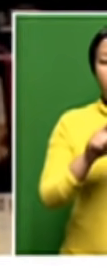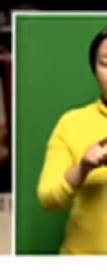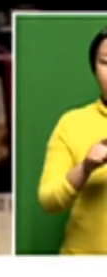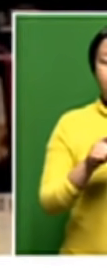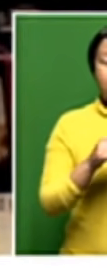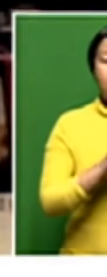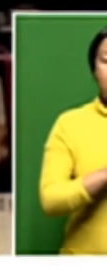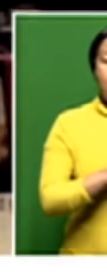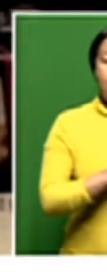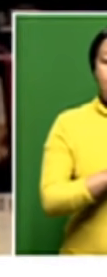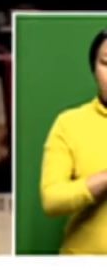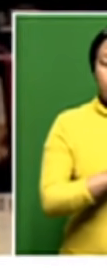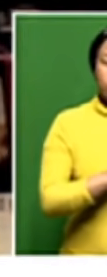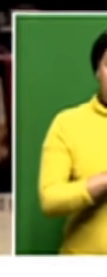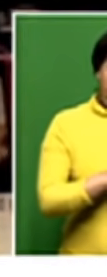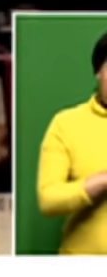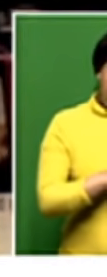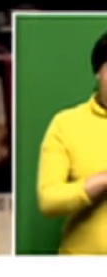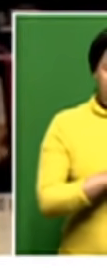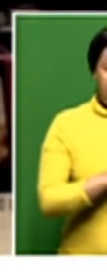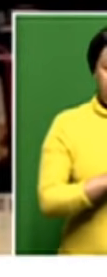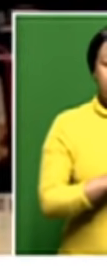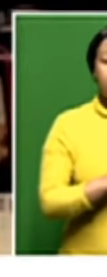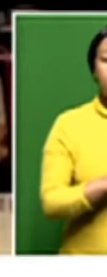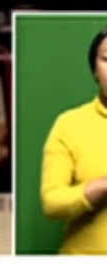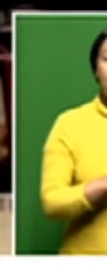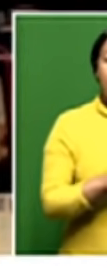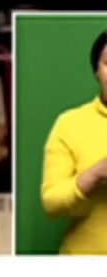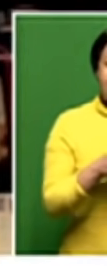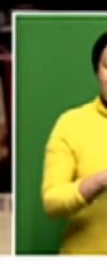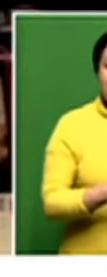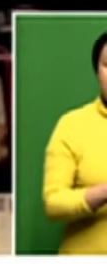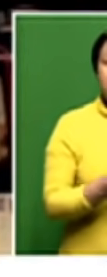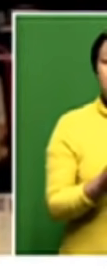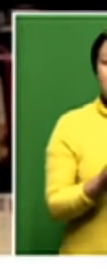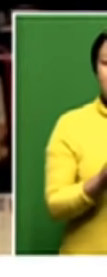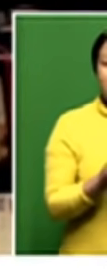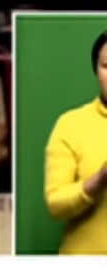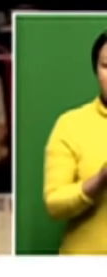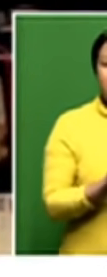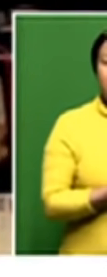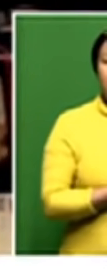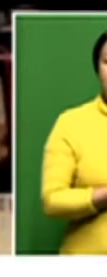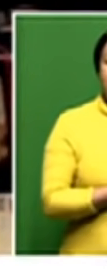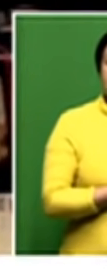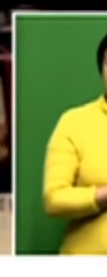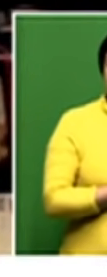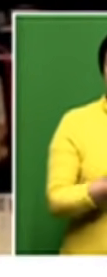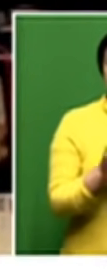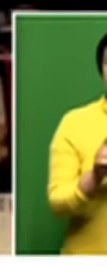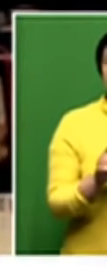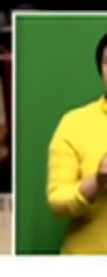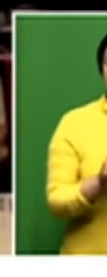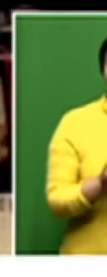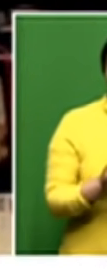Boksburg factory, and it's mainly the baked beans in the various sauces, the sweet corn and